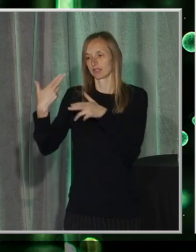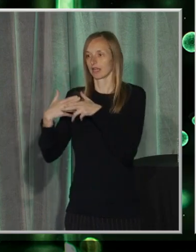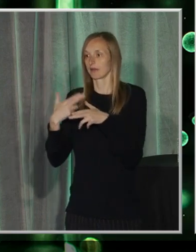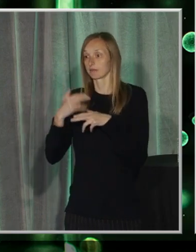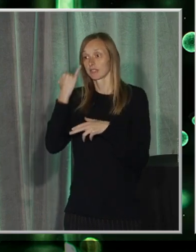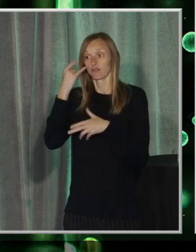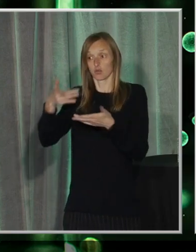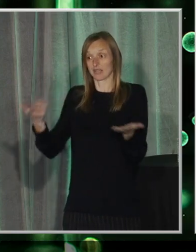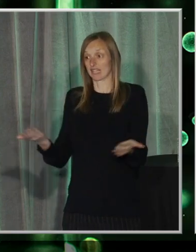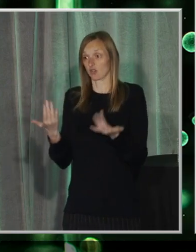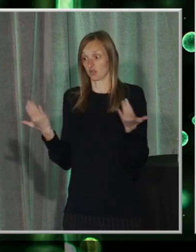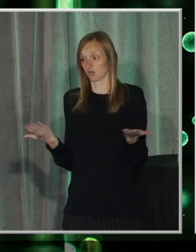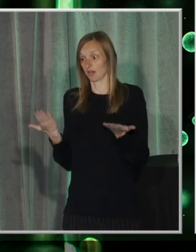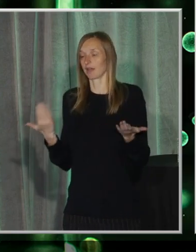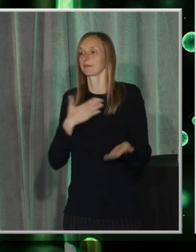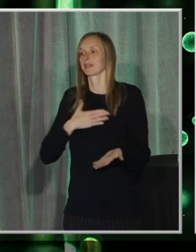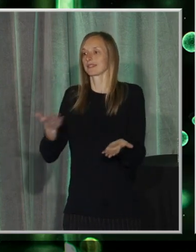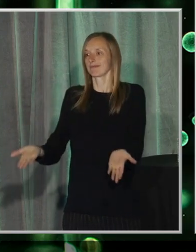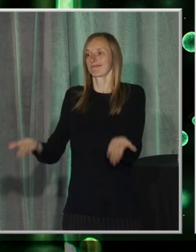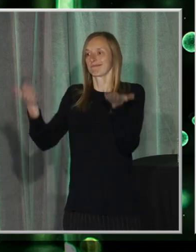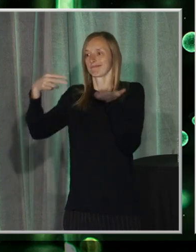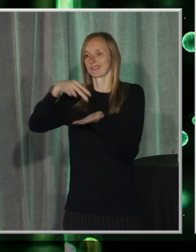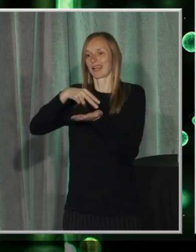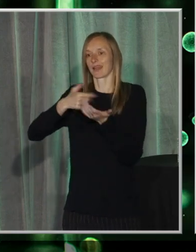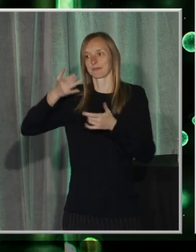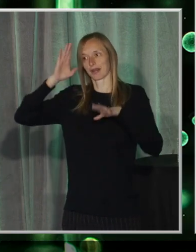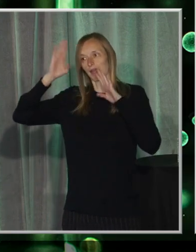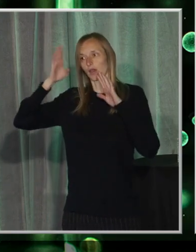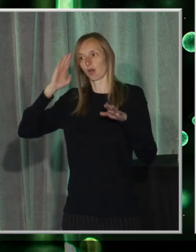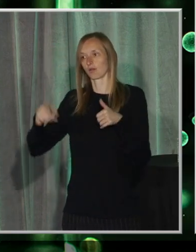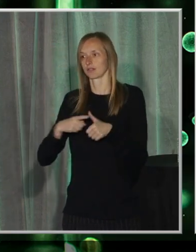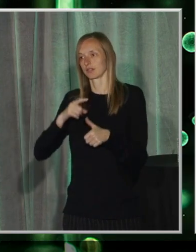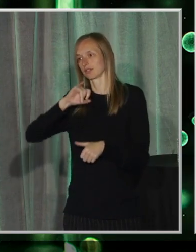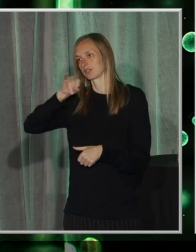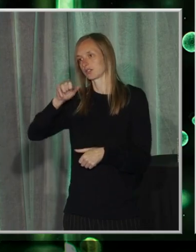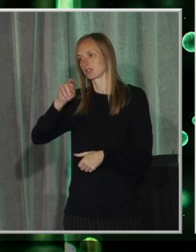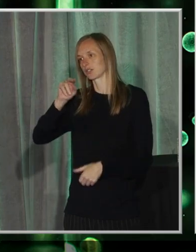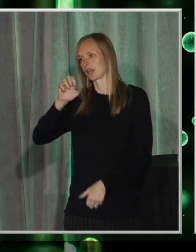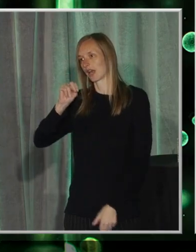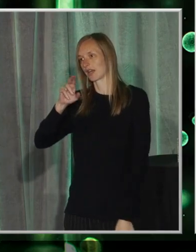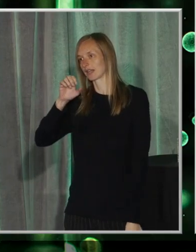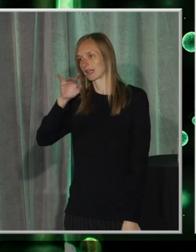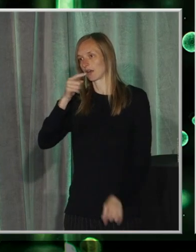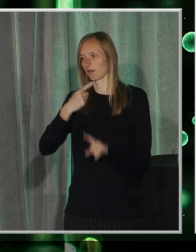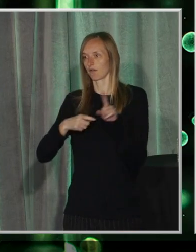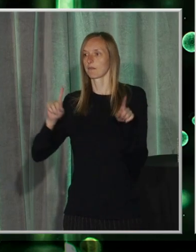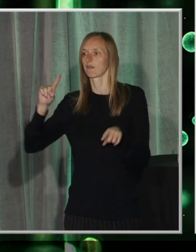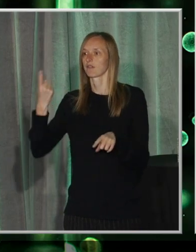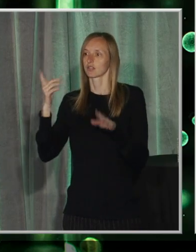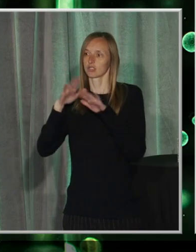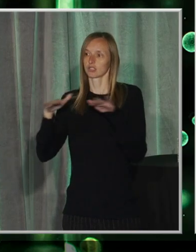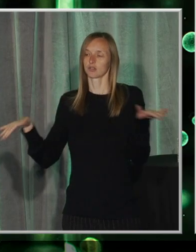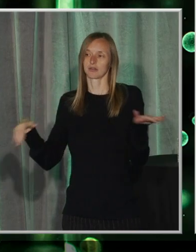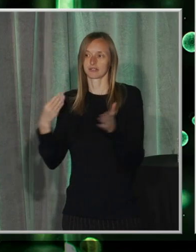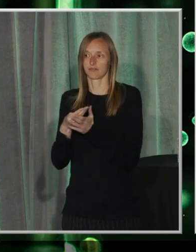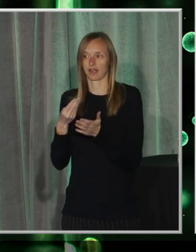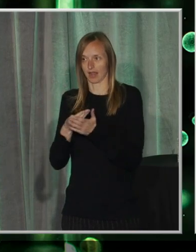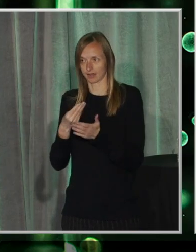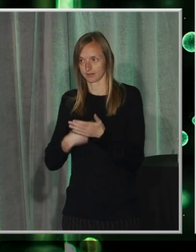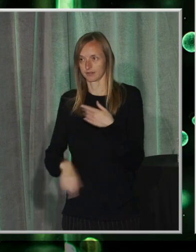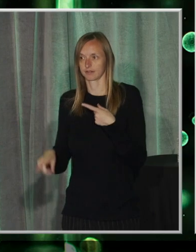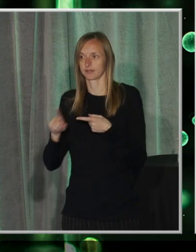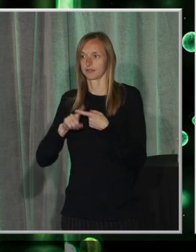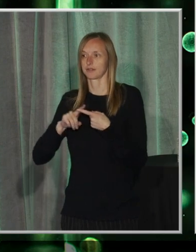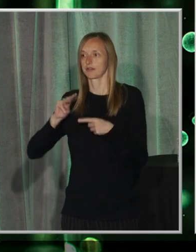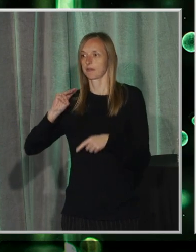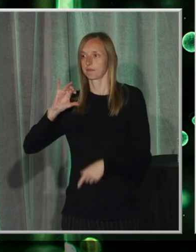here in the audience, please stand so we may say hello. Janan Cotto of First Children's Finance.